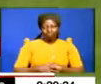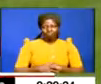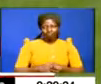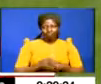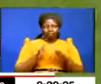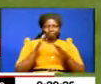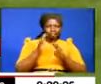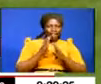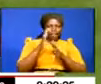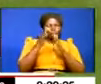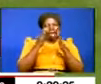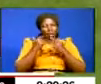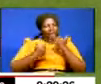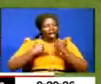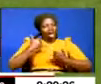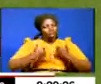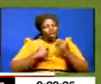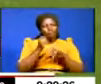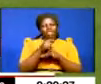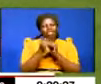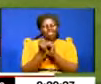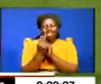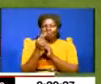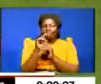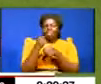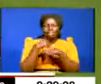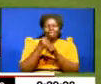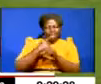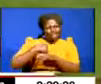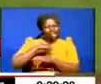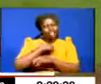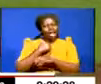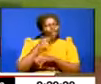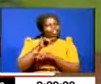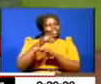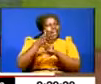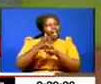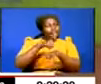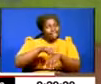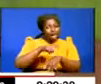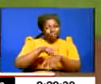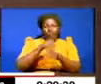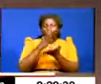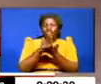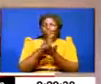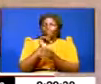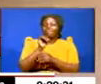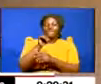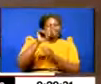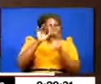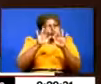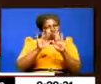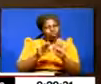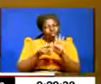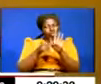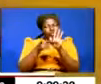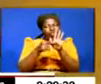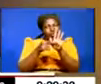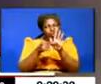za December is what got us all to this very moment, and it's definitely worth highlighting.